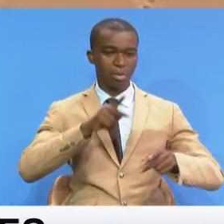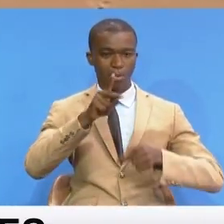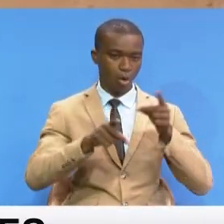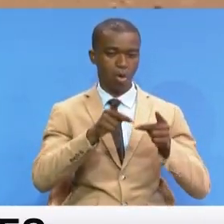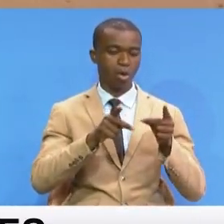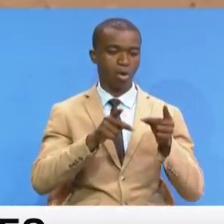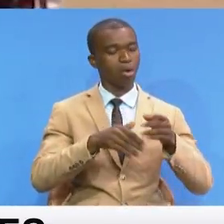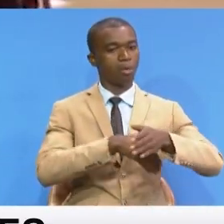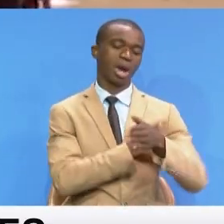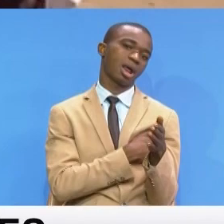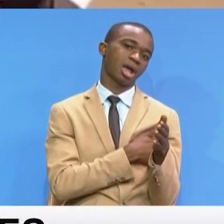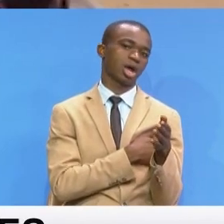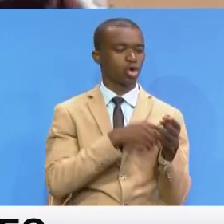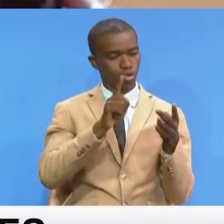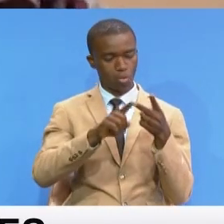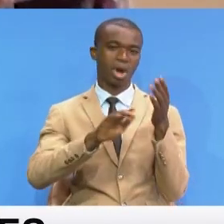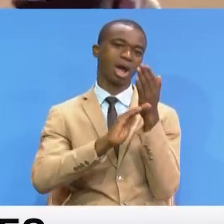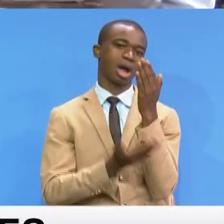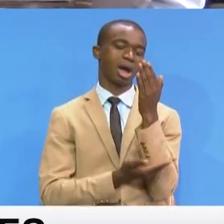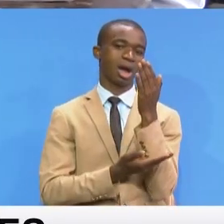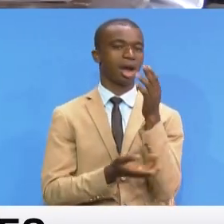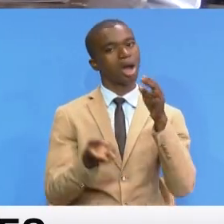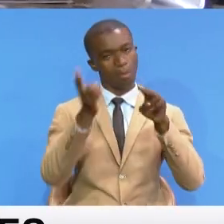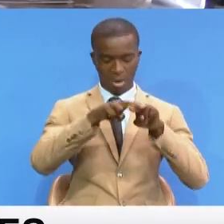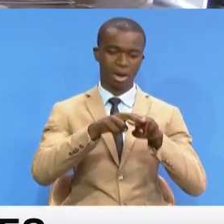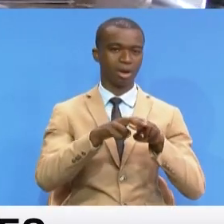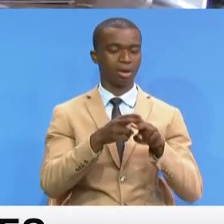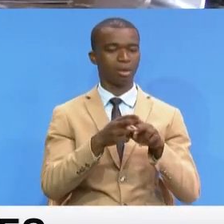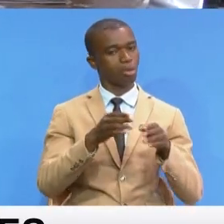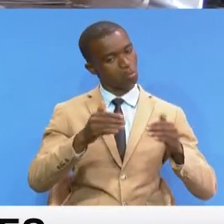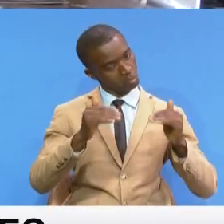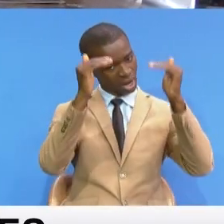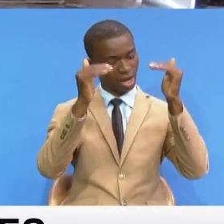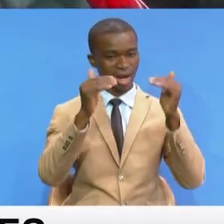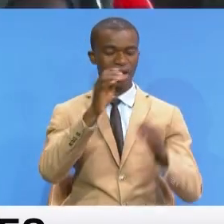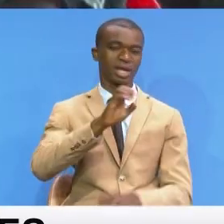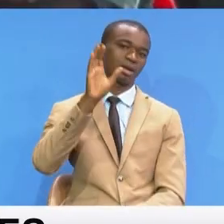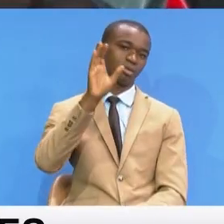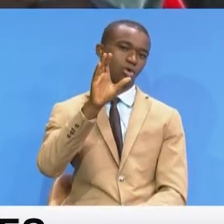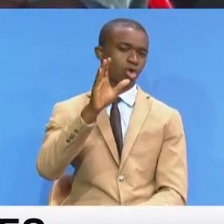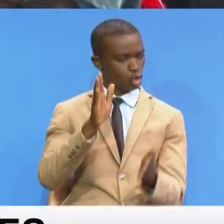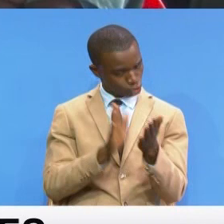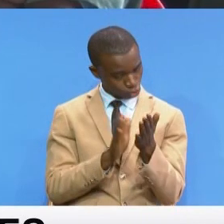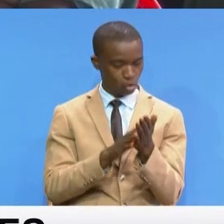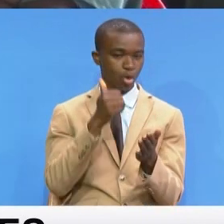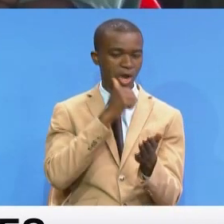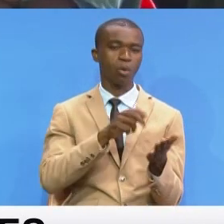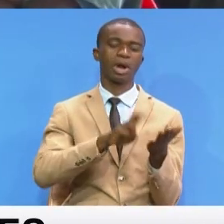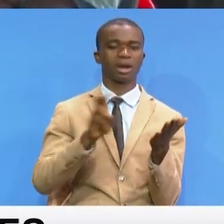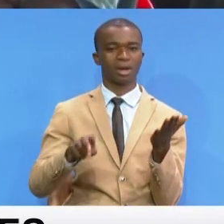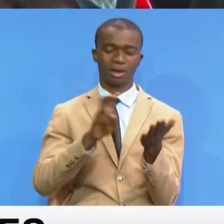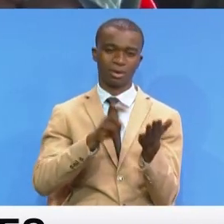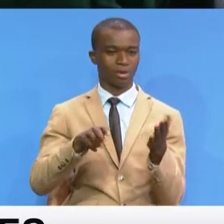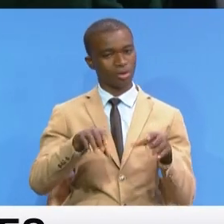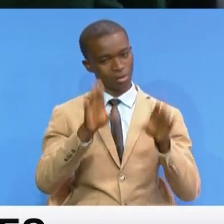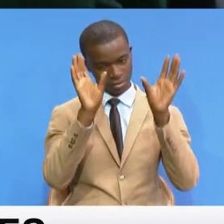marriages, vices that account for a significant number of girls dropping out of school.